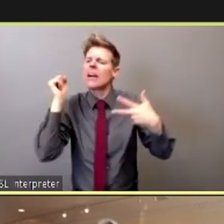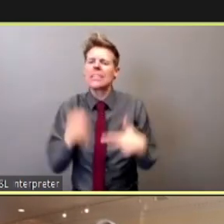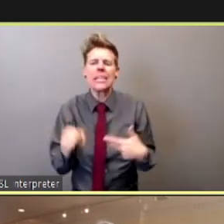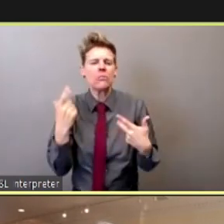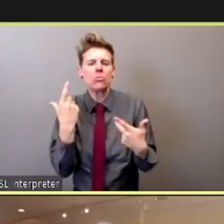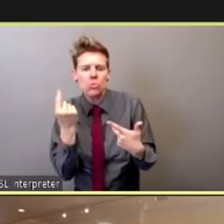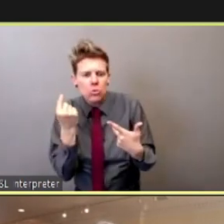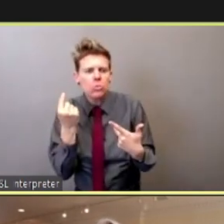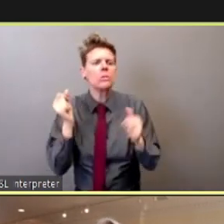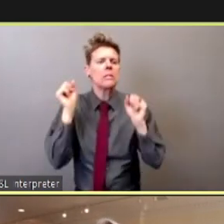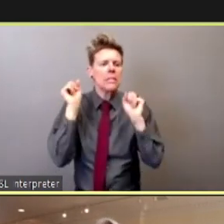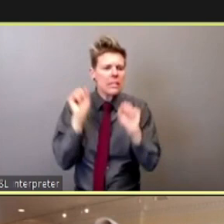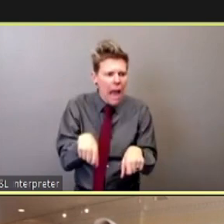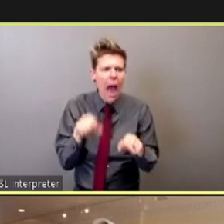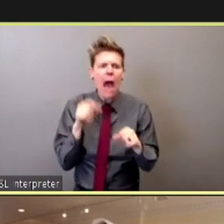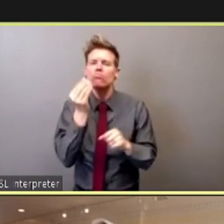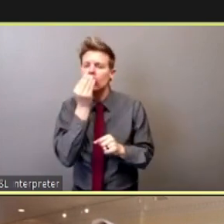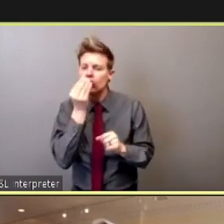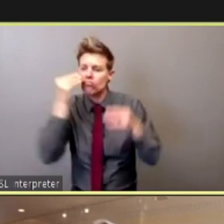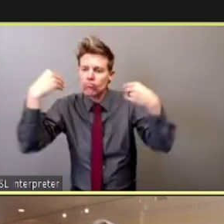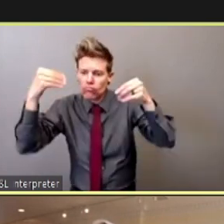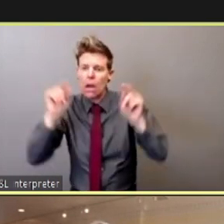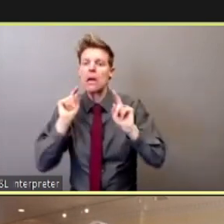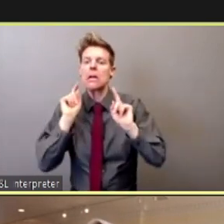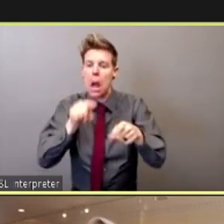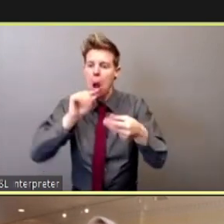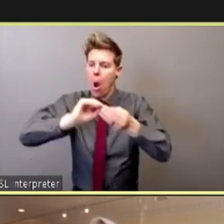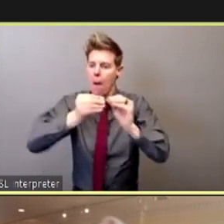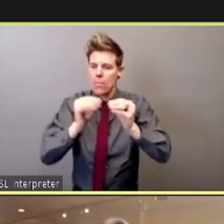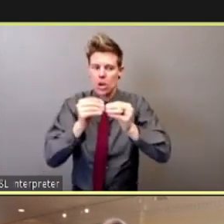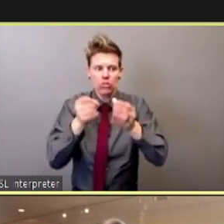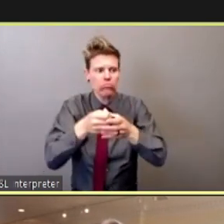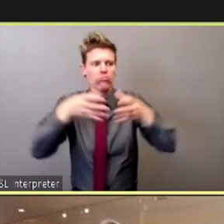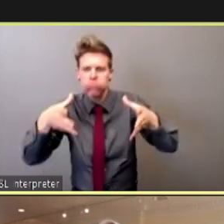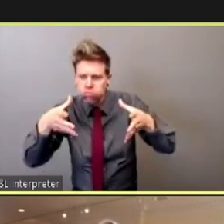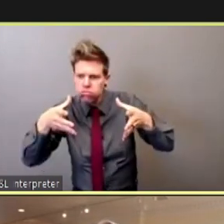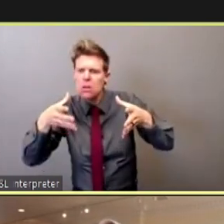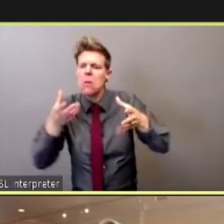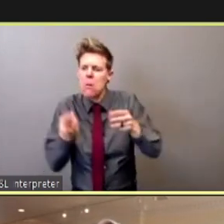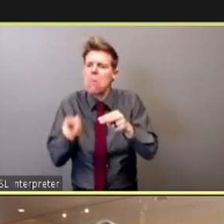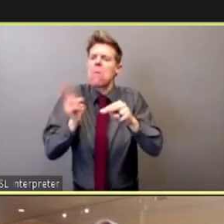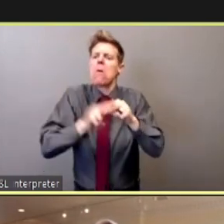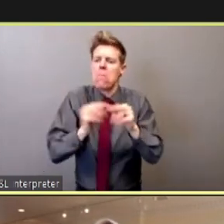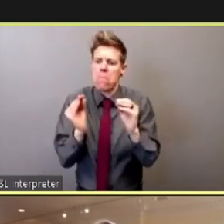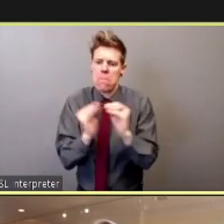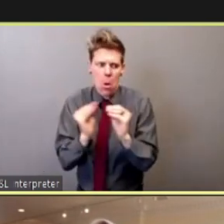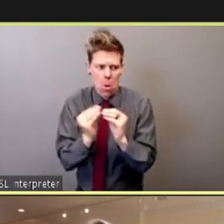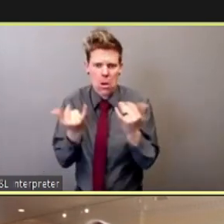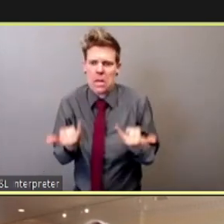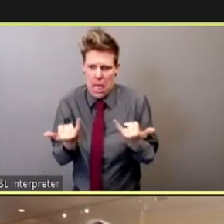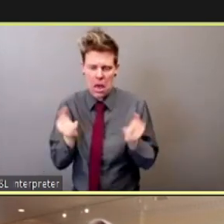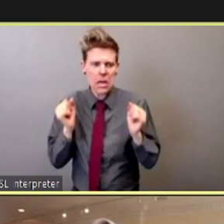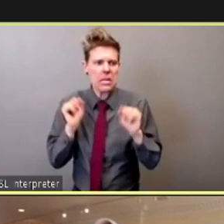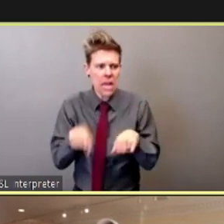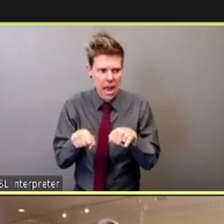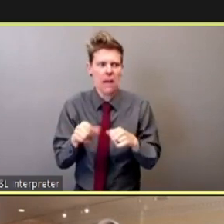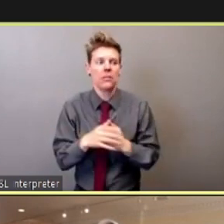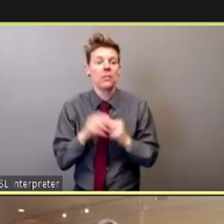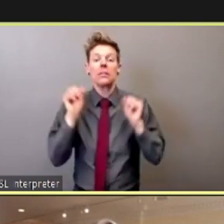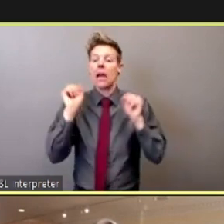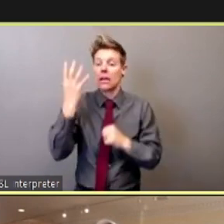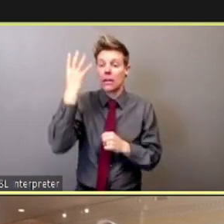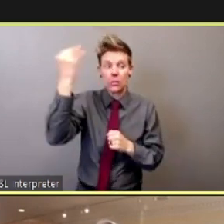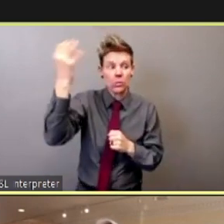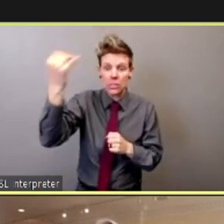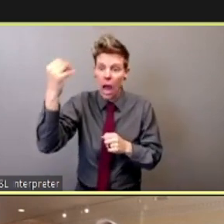or shopping at or engaging with. But it also opens the door to additional outdoor recreational